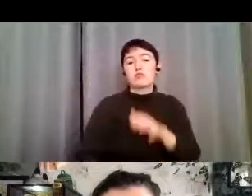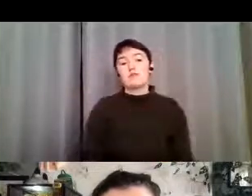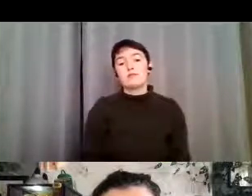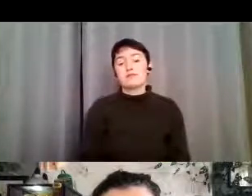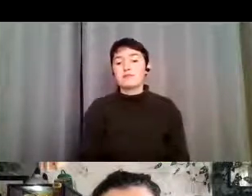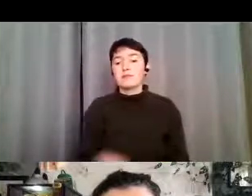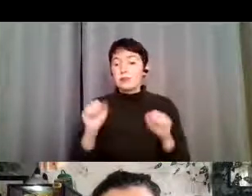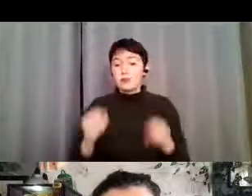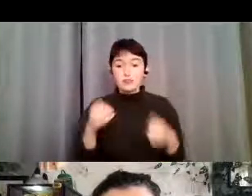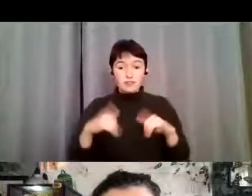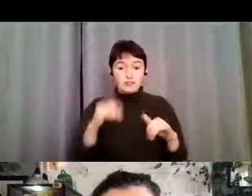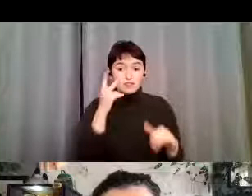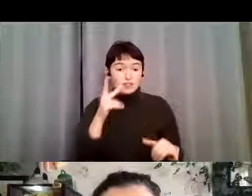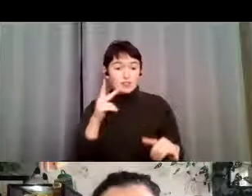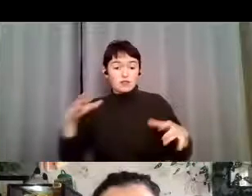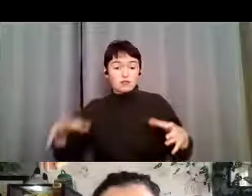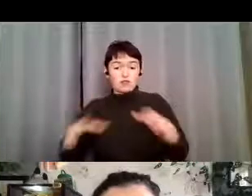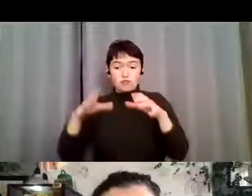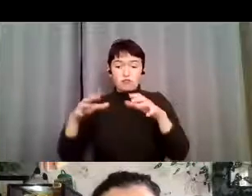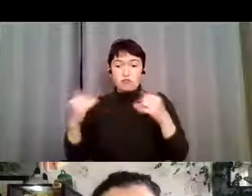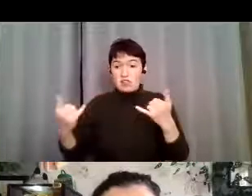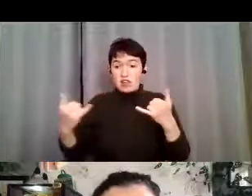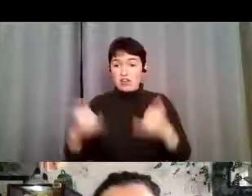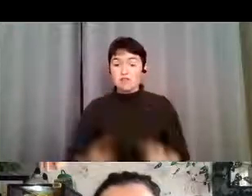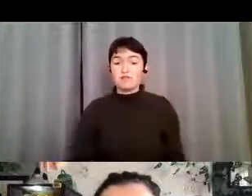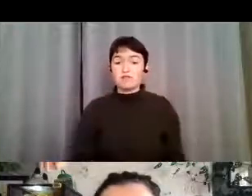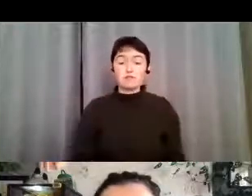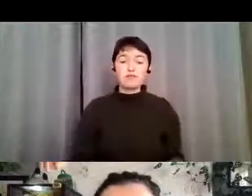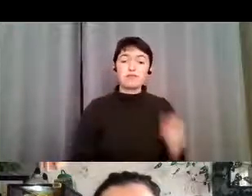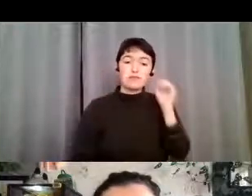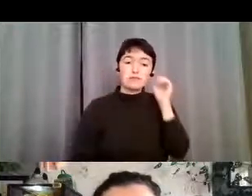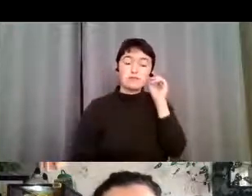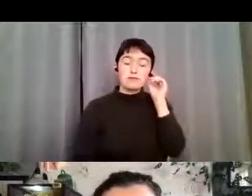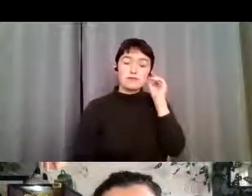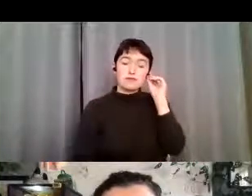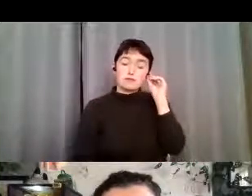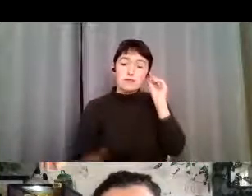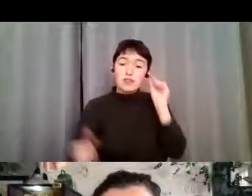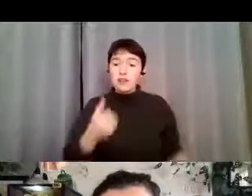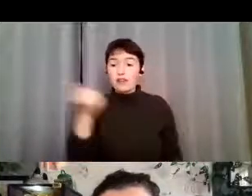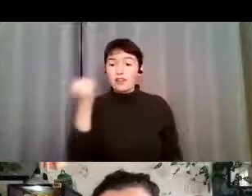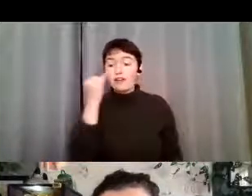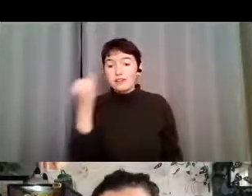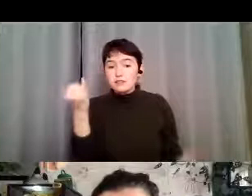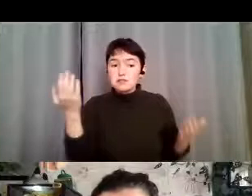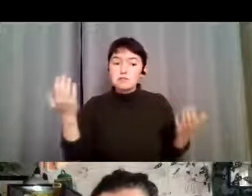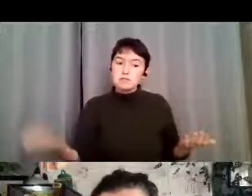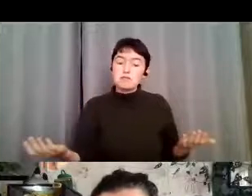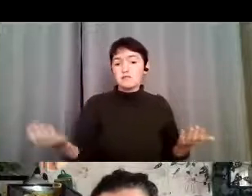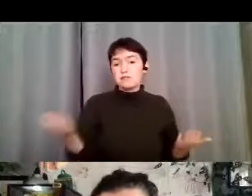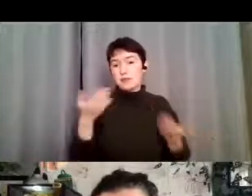even today. Another idea is that maybe water gets to the moon